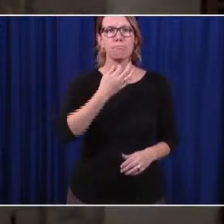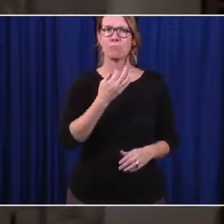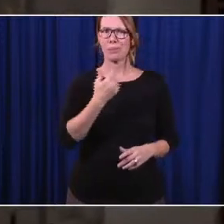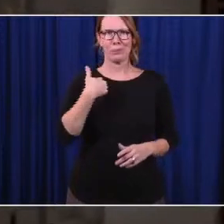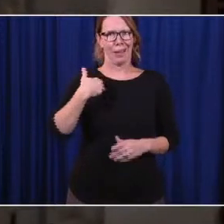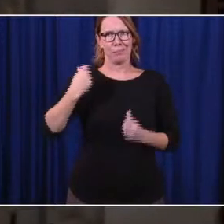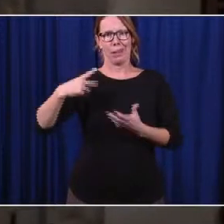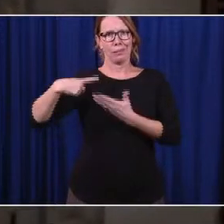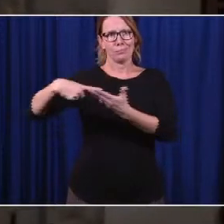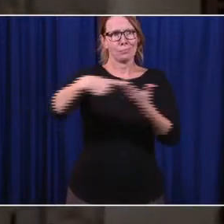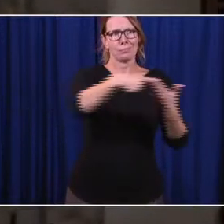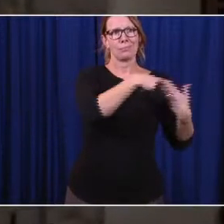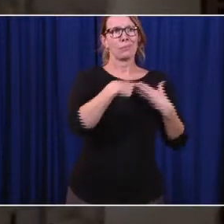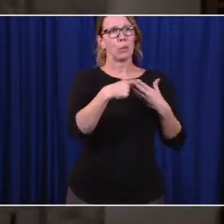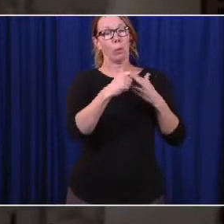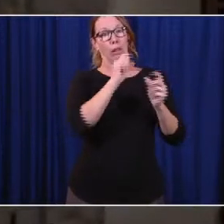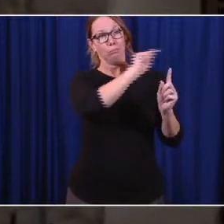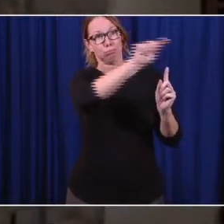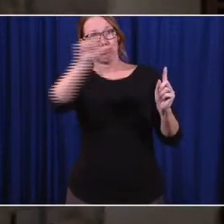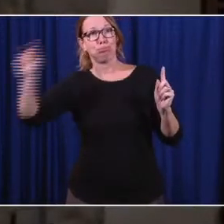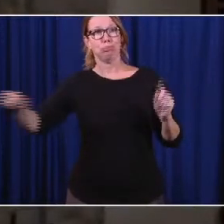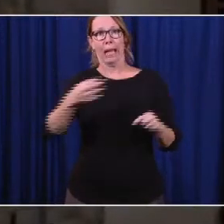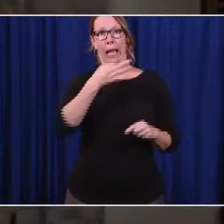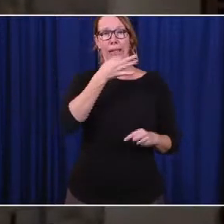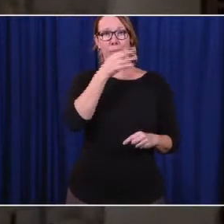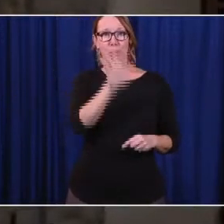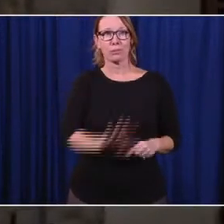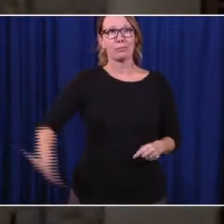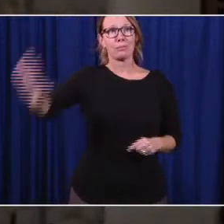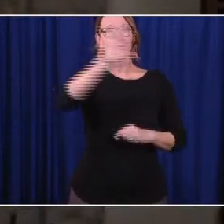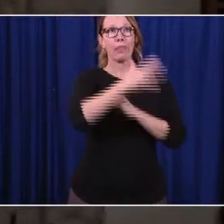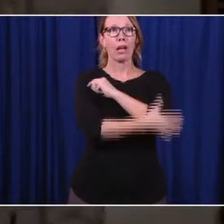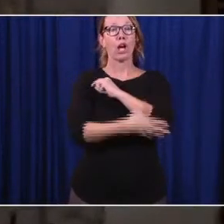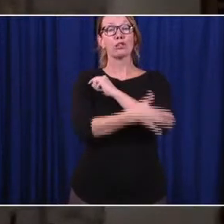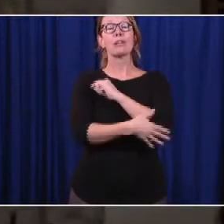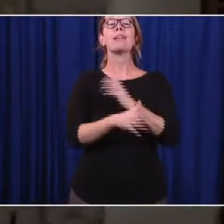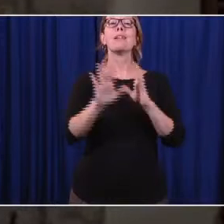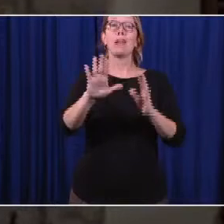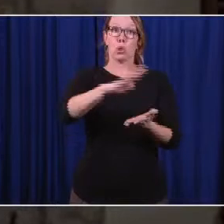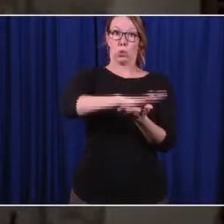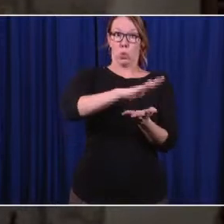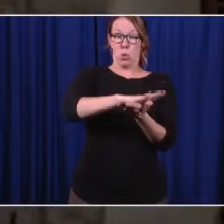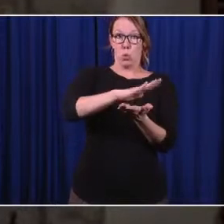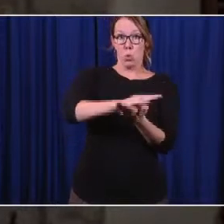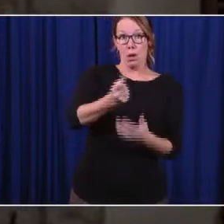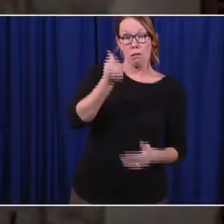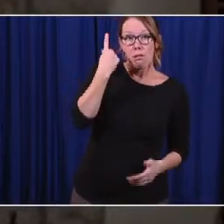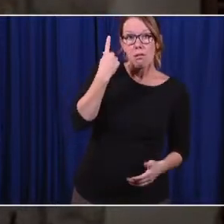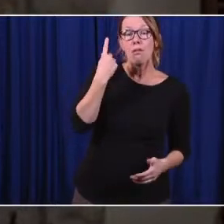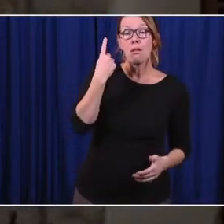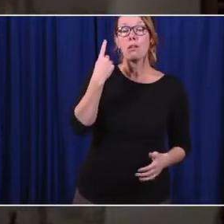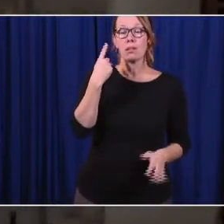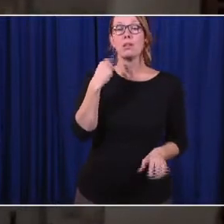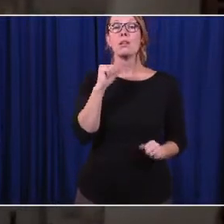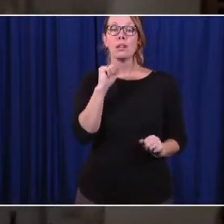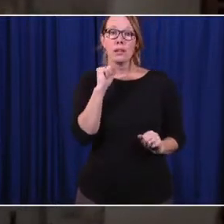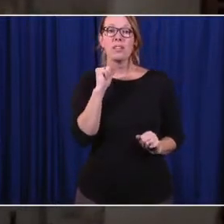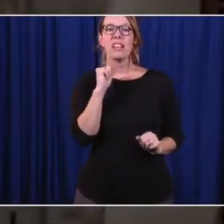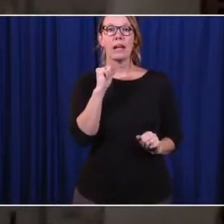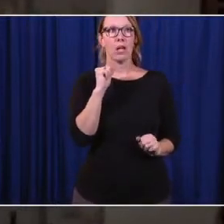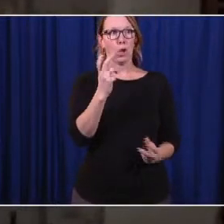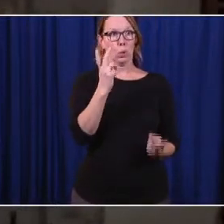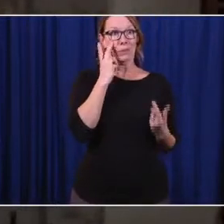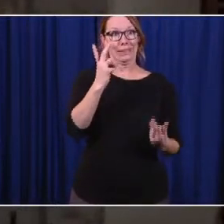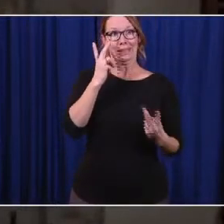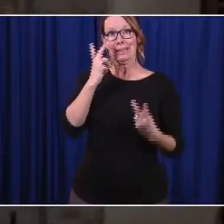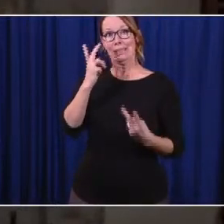across the country. What's happening with schools thus far is that schools, we are seeing